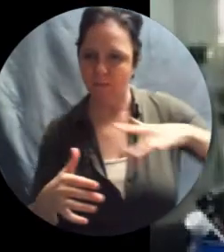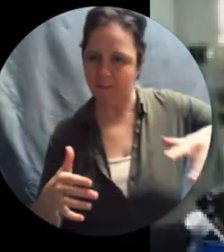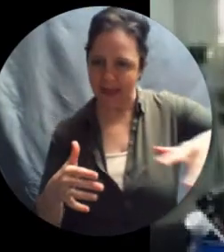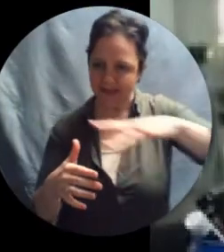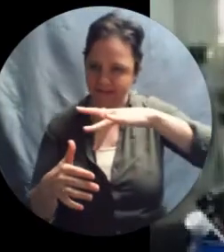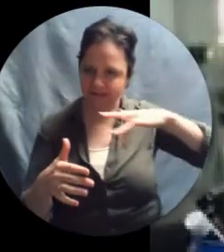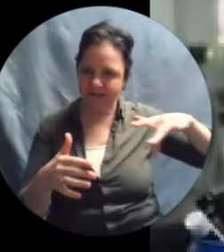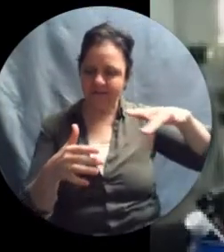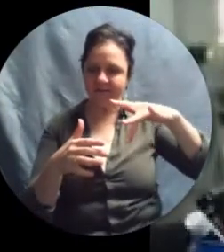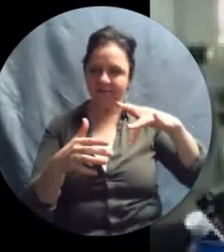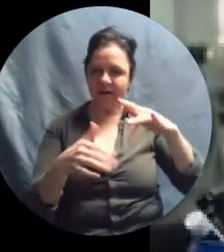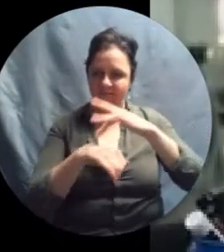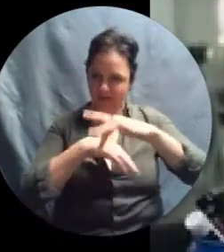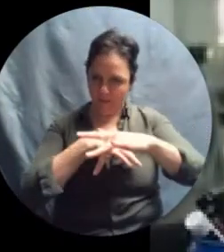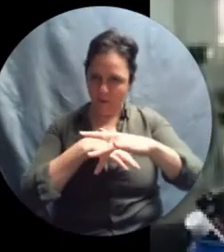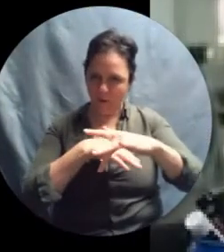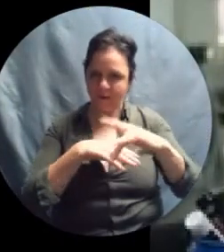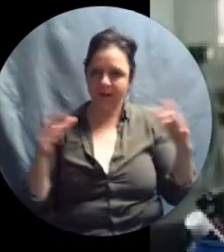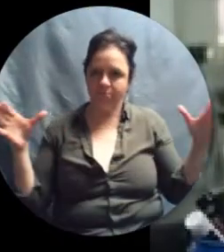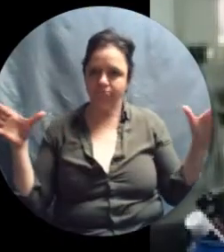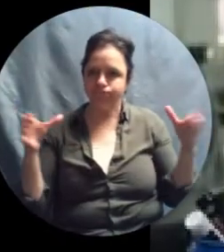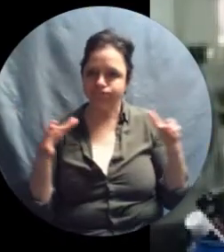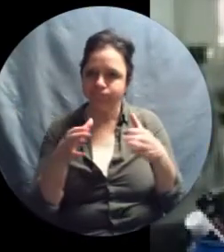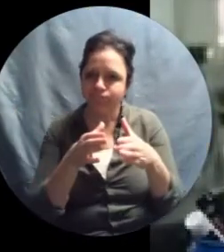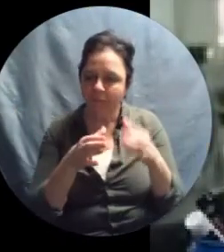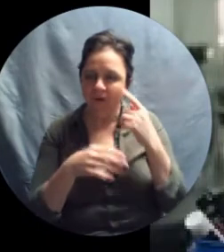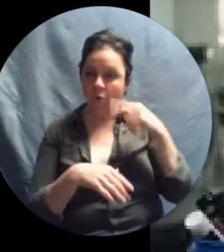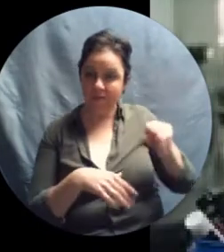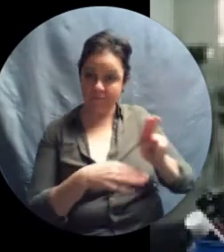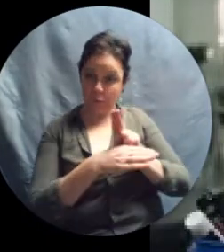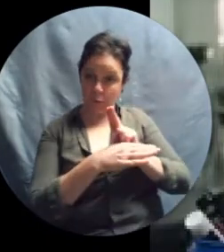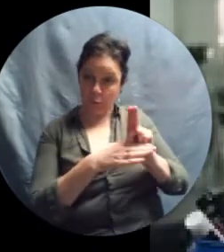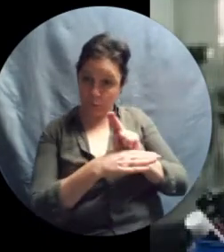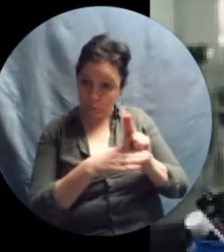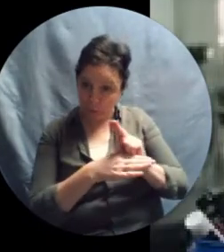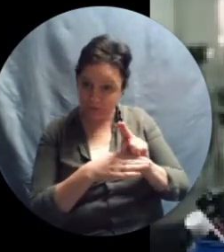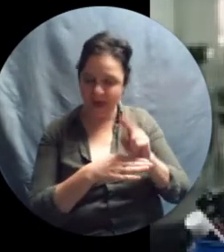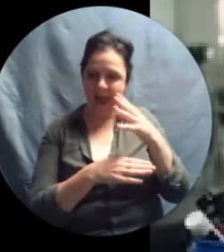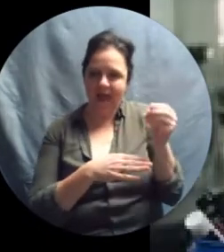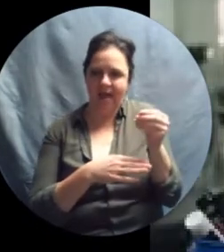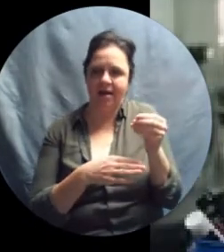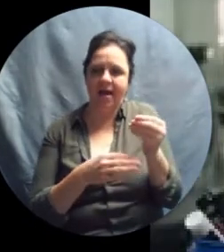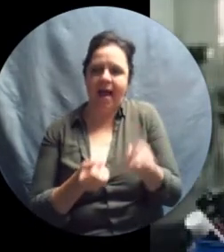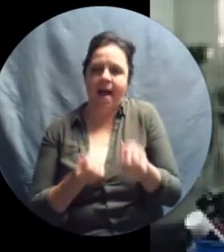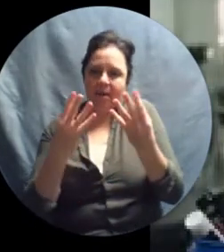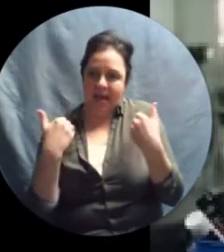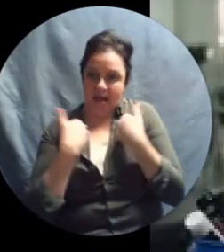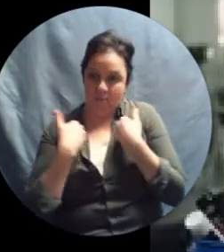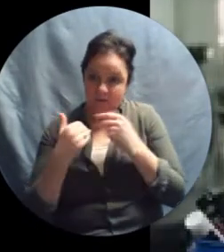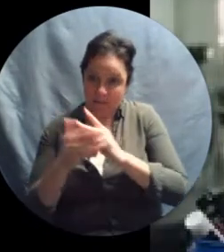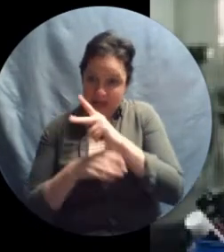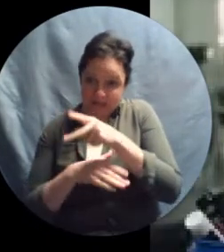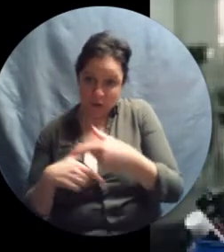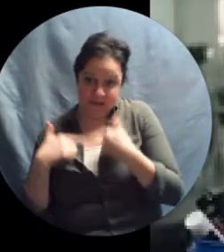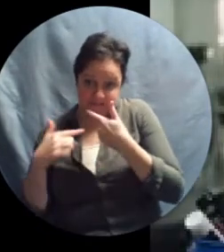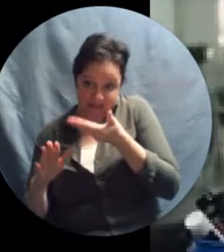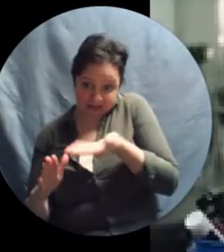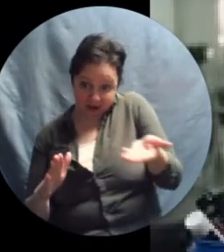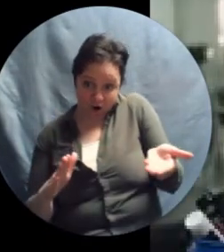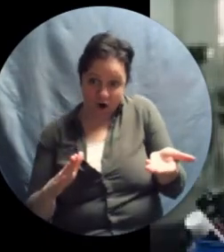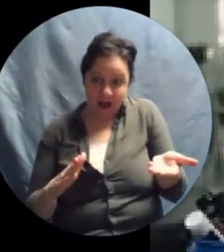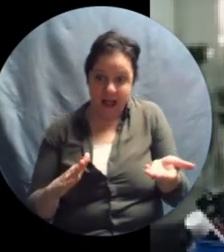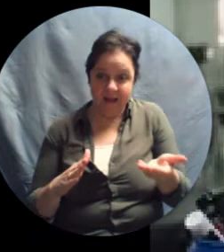live in has been greatly reduced. And so that's going to greatly reduce the amount of individuals that you find living in that area. Species diversity is